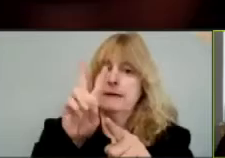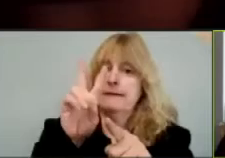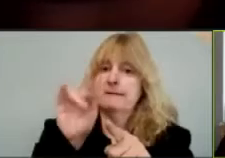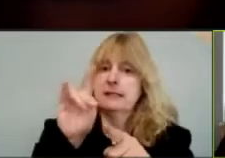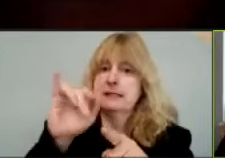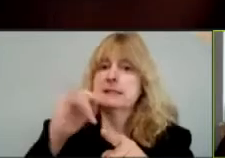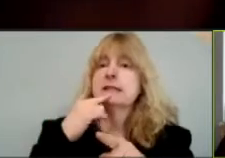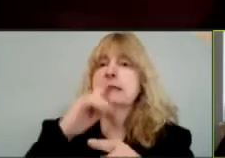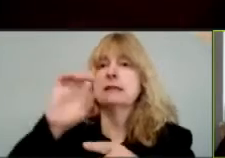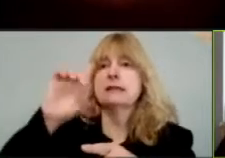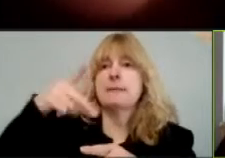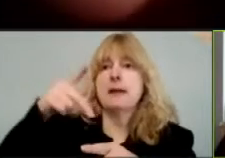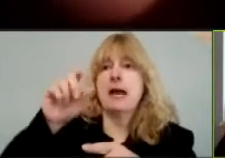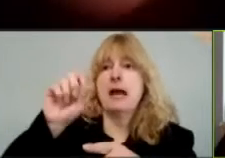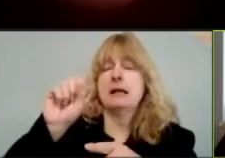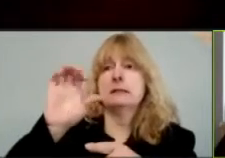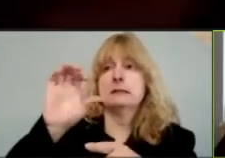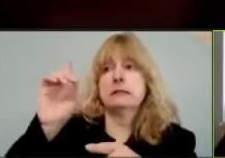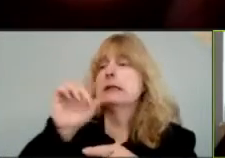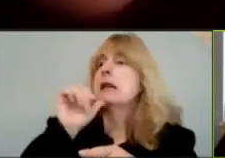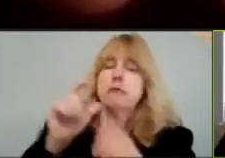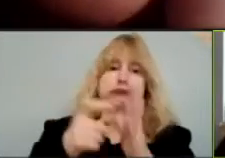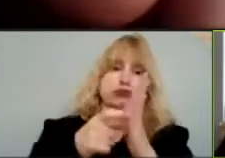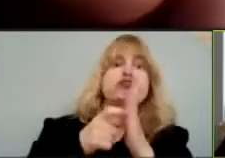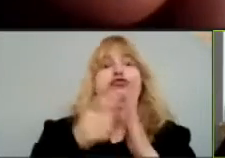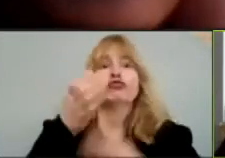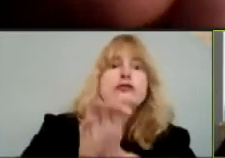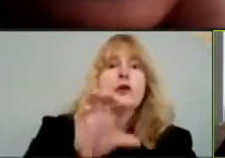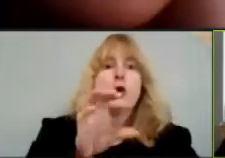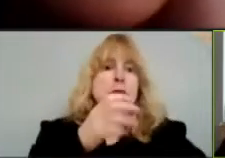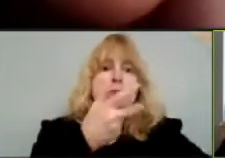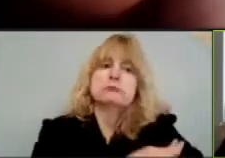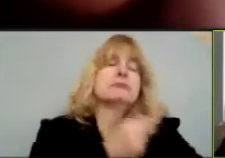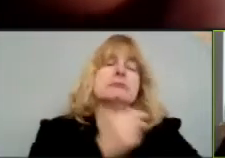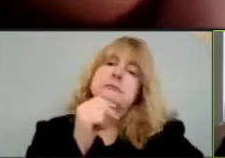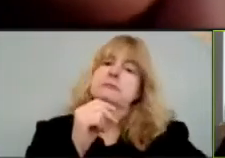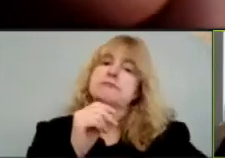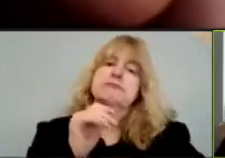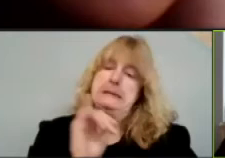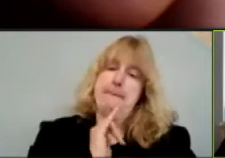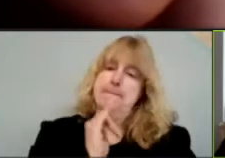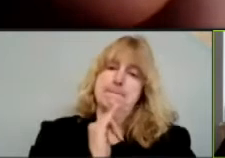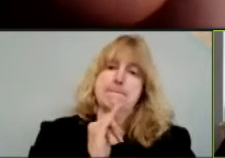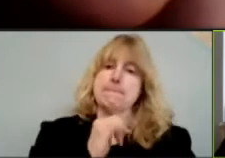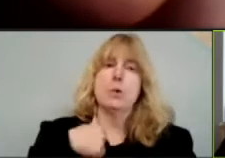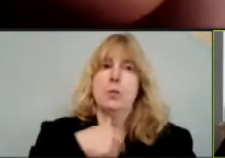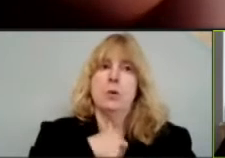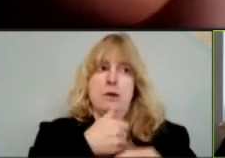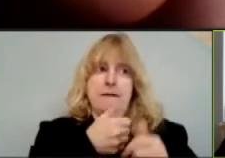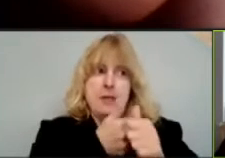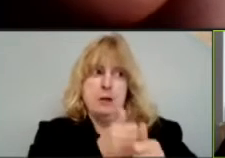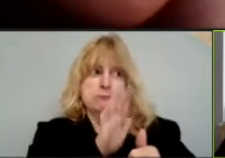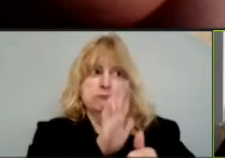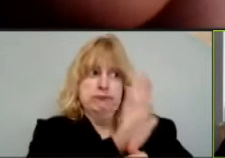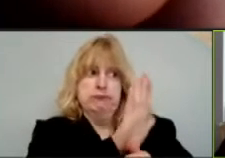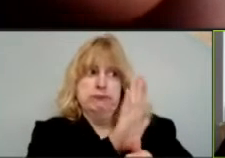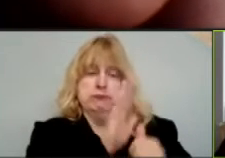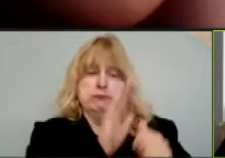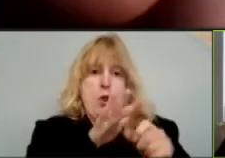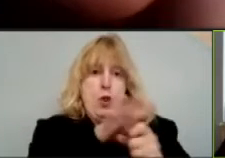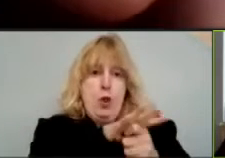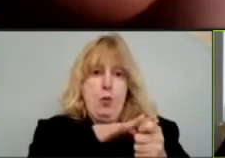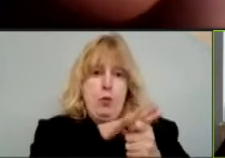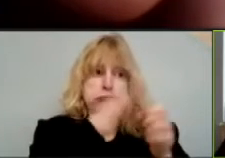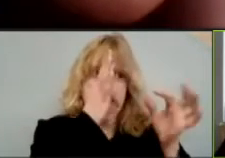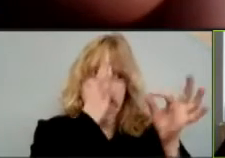DPSCD will not be mandating the vaccine. In our case, every school will have that decision made locally, but similarly